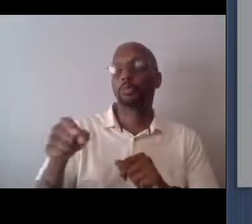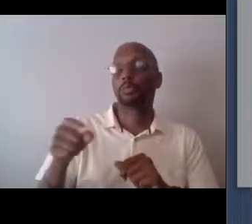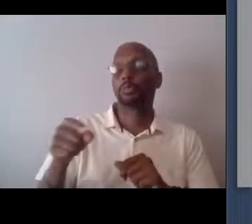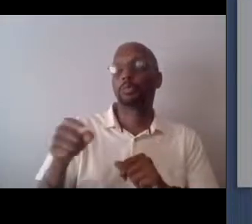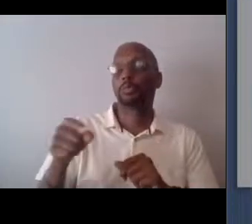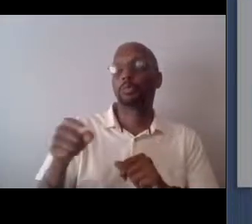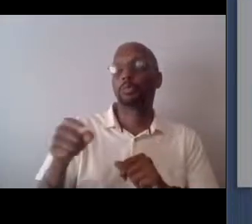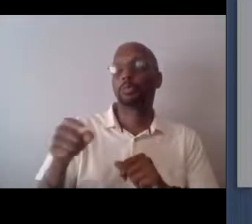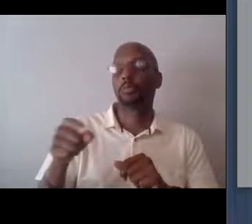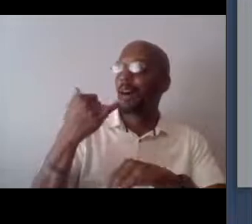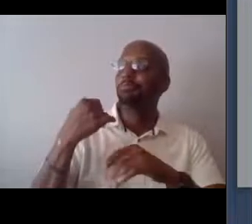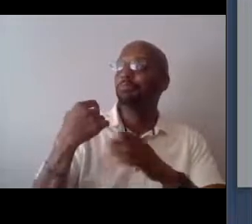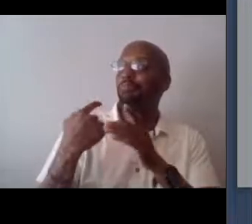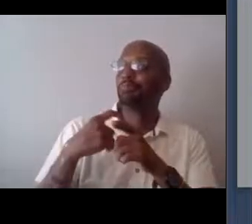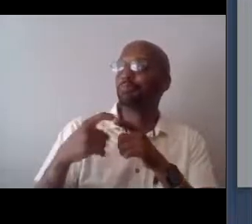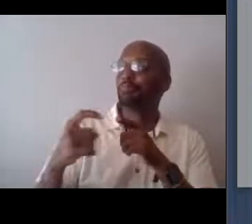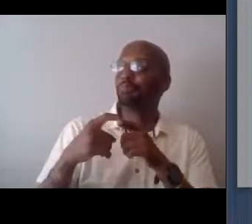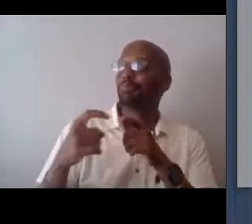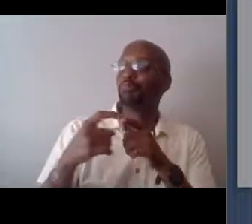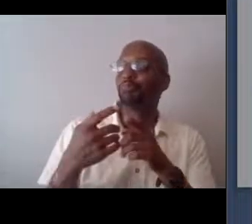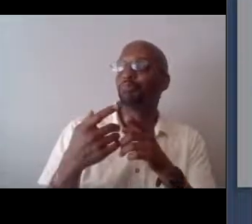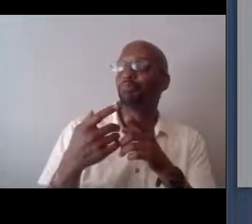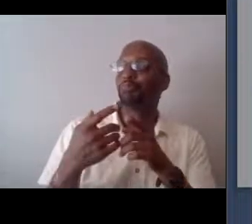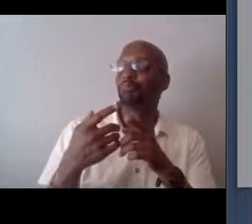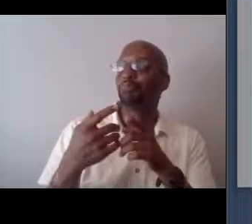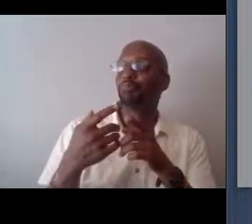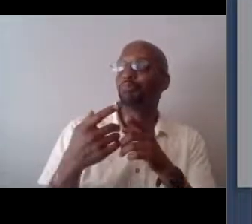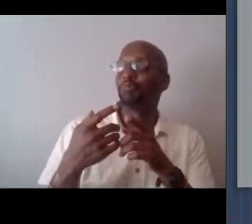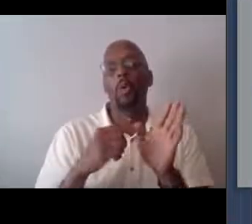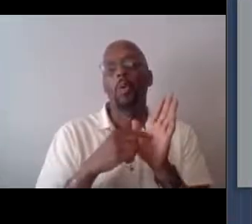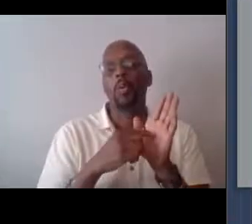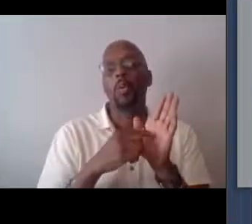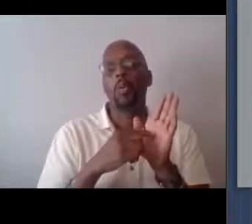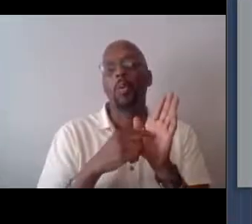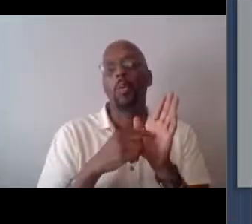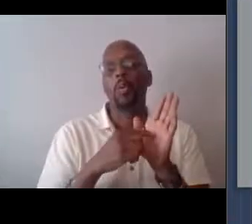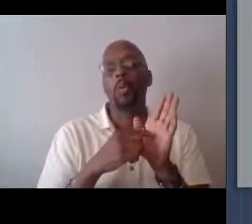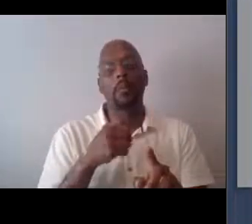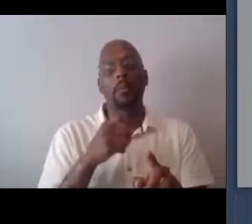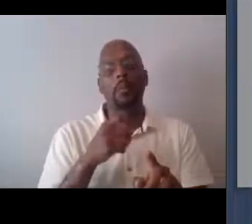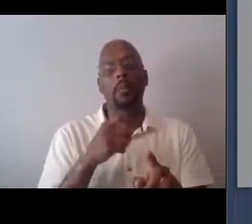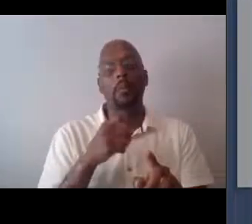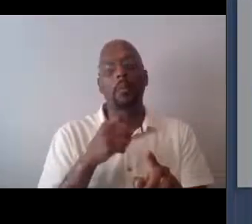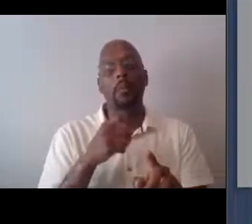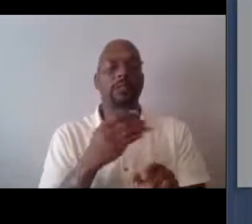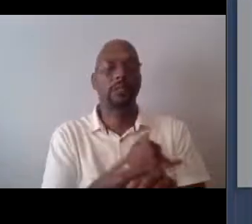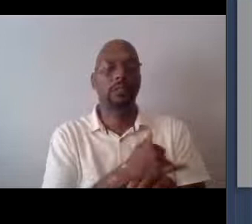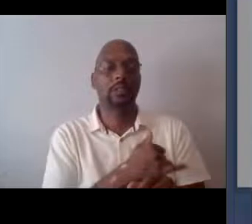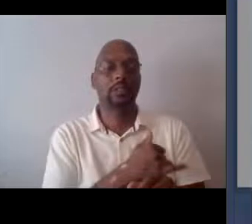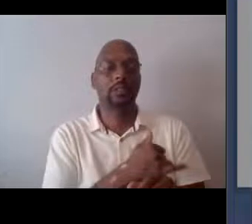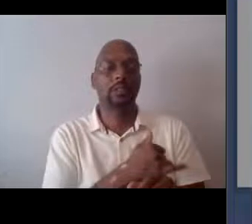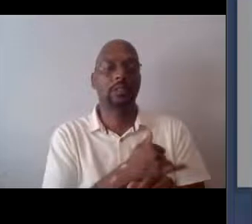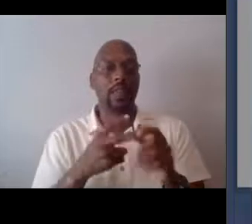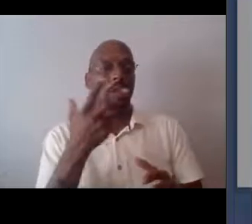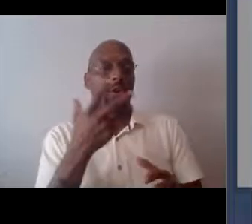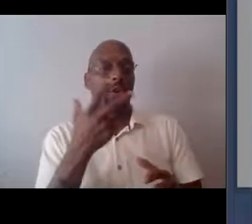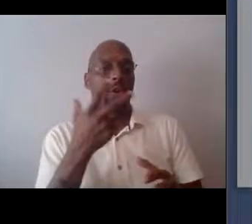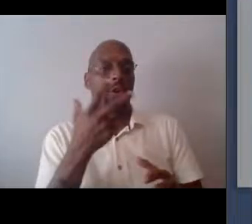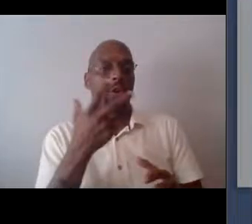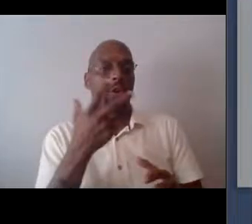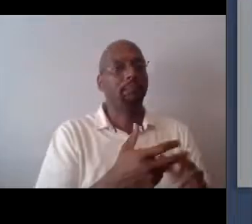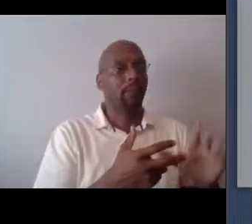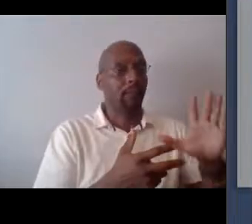no representation from Orange County. It's the third largest county in this. It's the third largest county in the state out of the 58 counties.